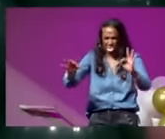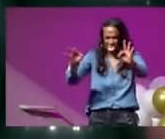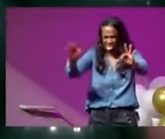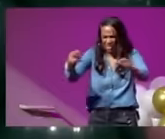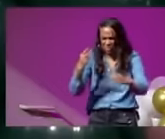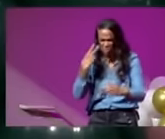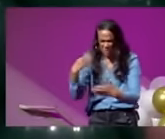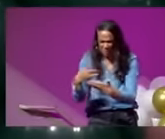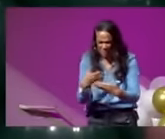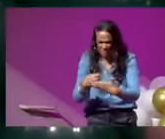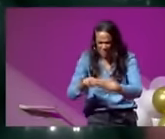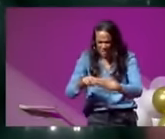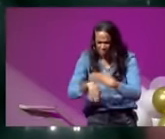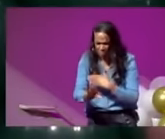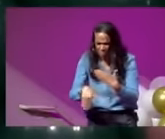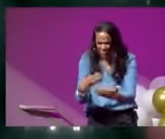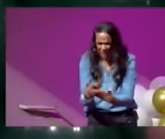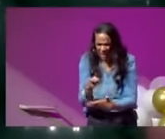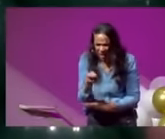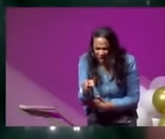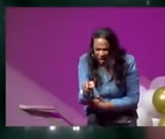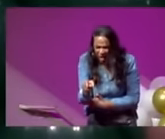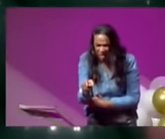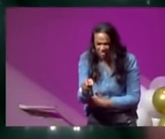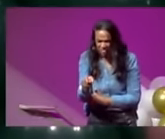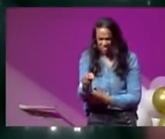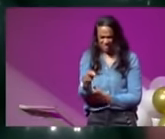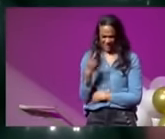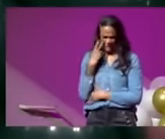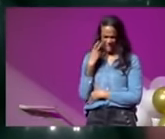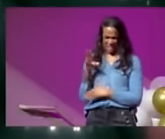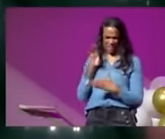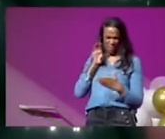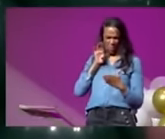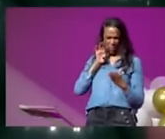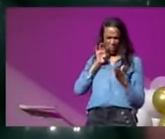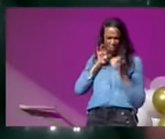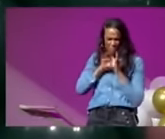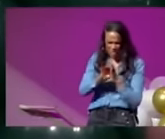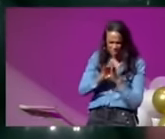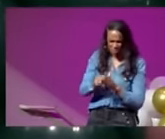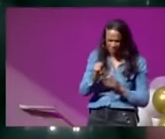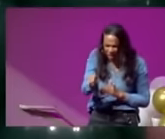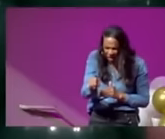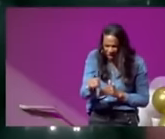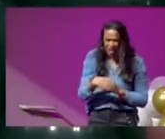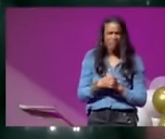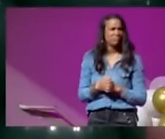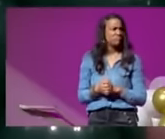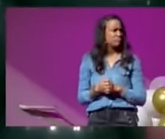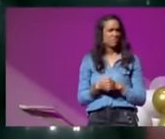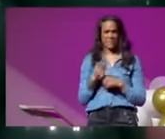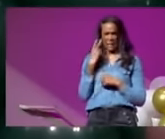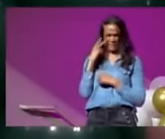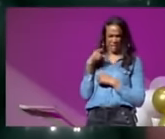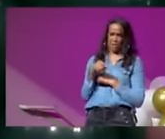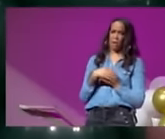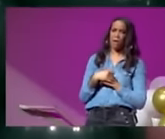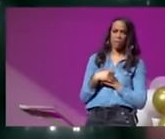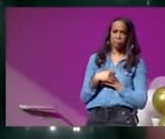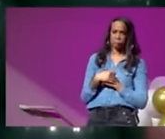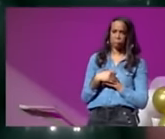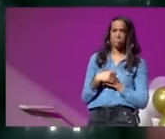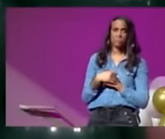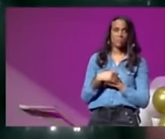we copied it and had it commissioned and done right there in the lobby of our own